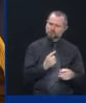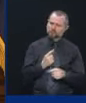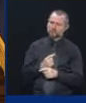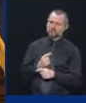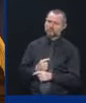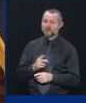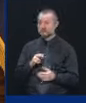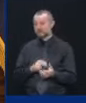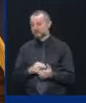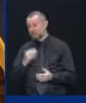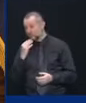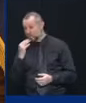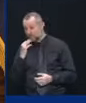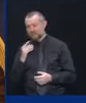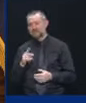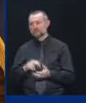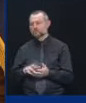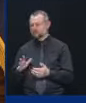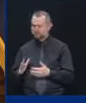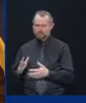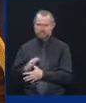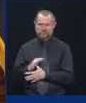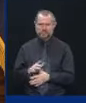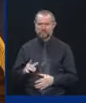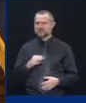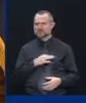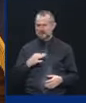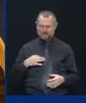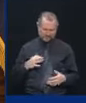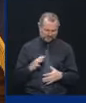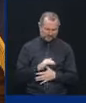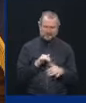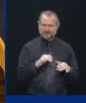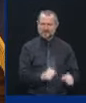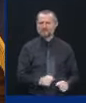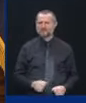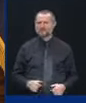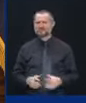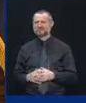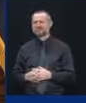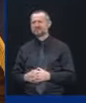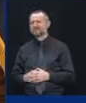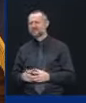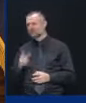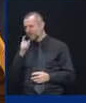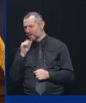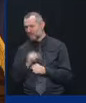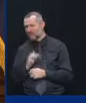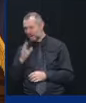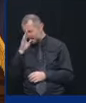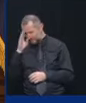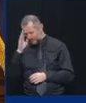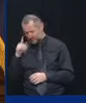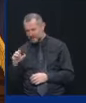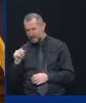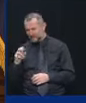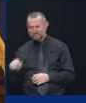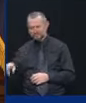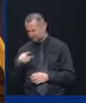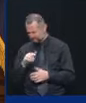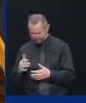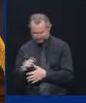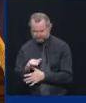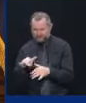homes, yes. Staff in nursing homes, yes. Staff in hospitals, yes. Essential